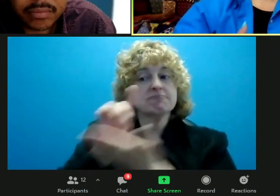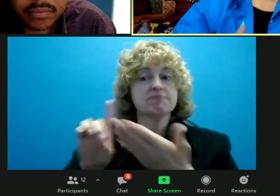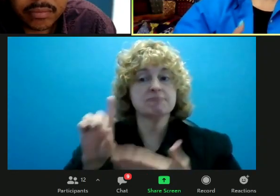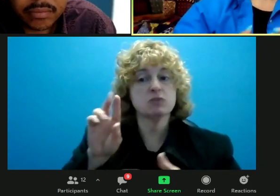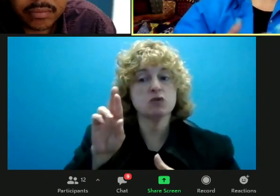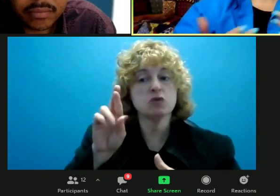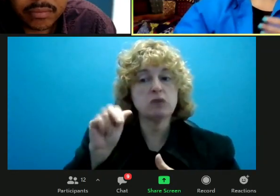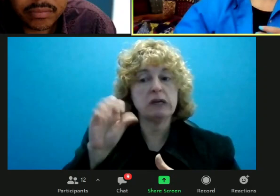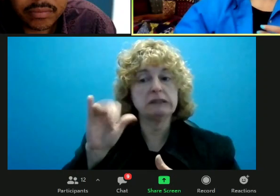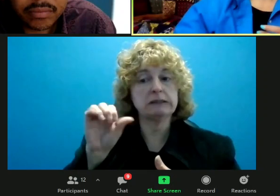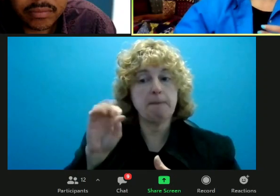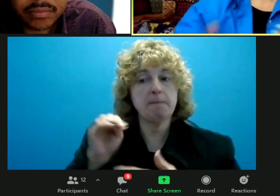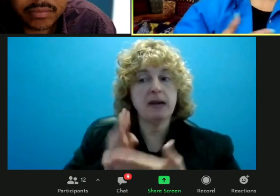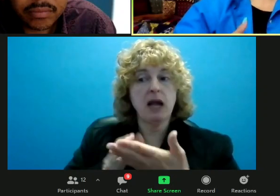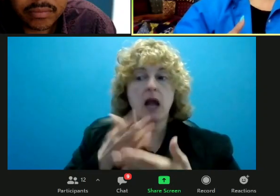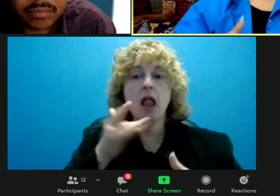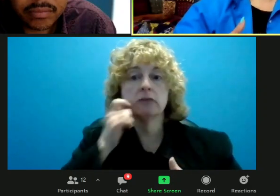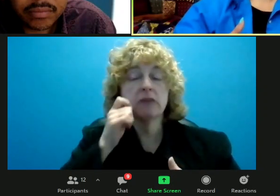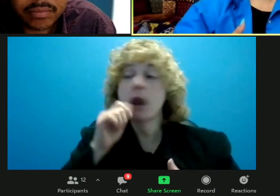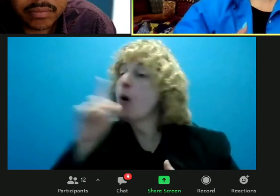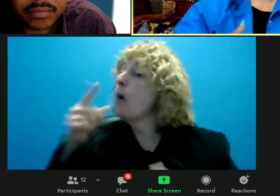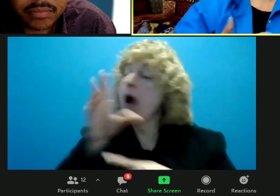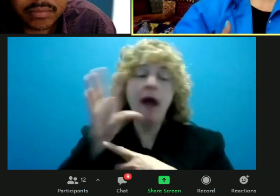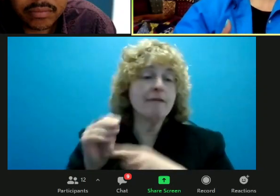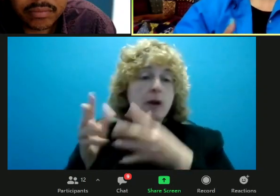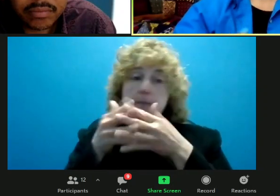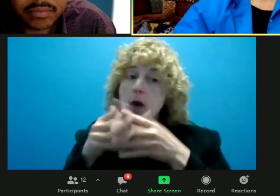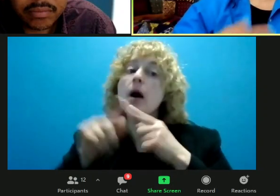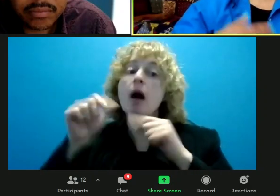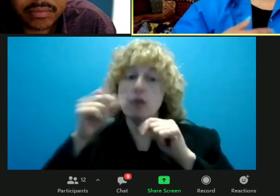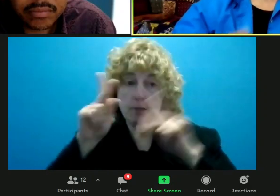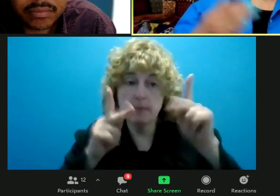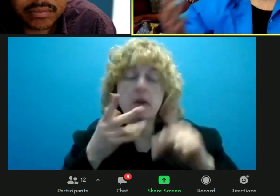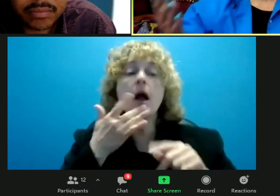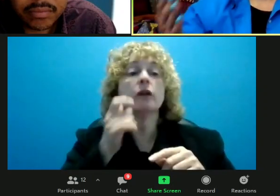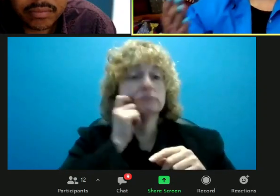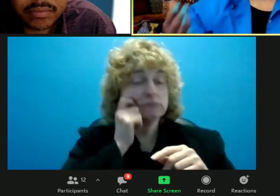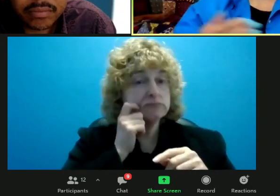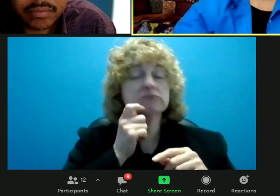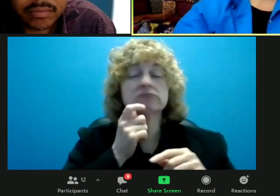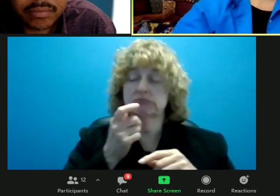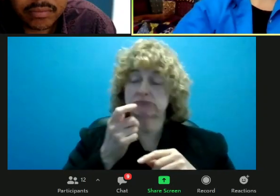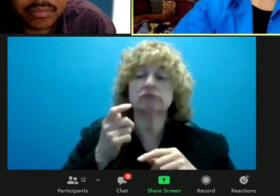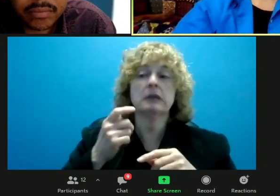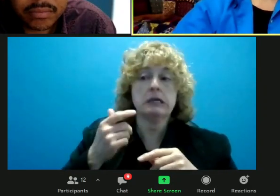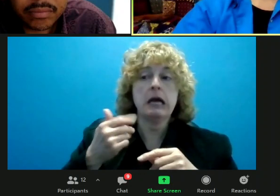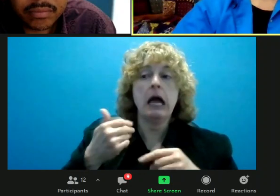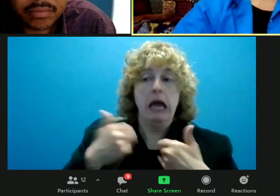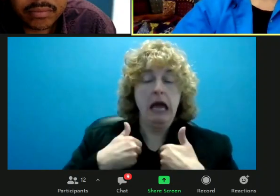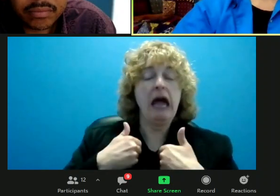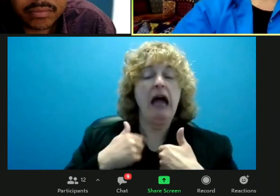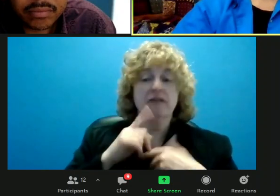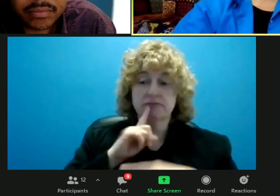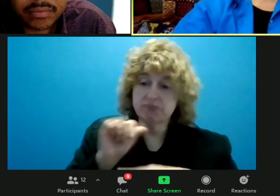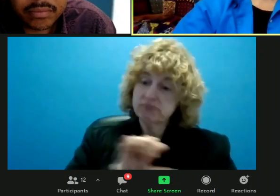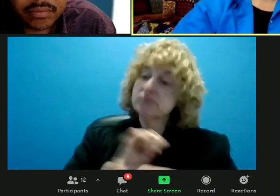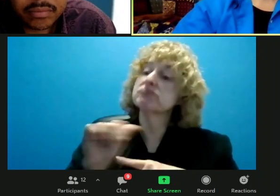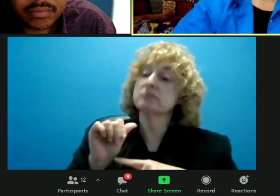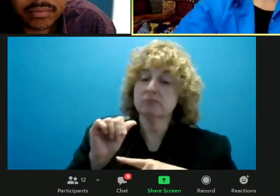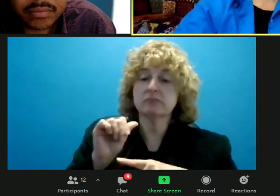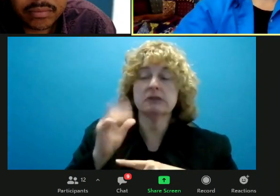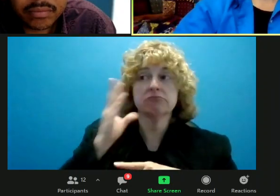past that African Americans and other people of COVID had, but even present, but the reality is, is this what you said, Robert, is that, uh, black